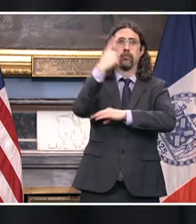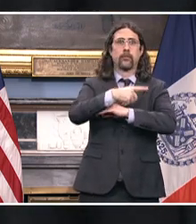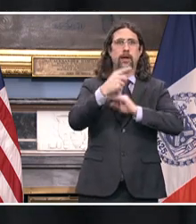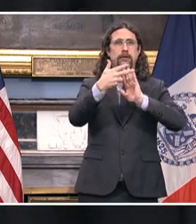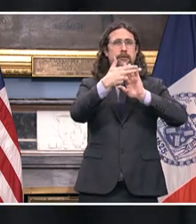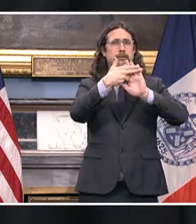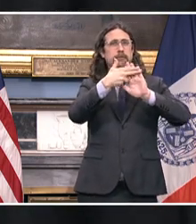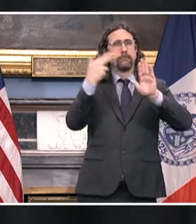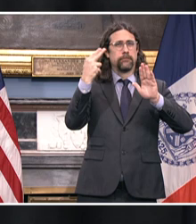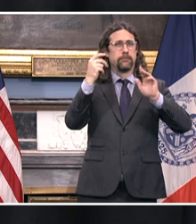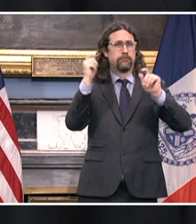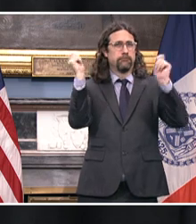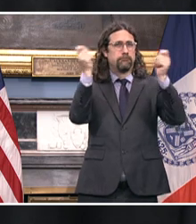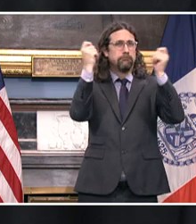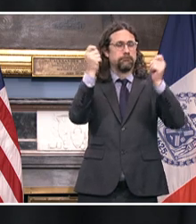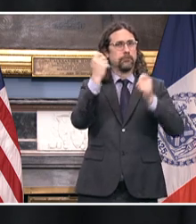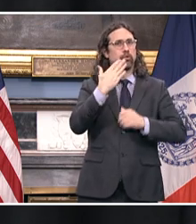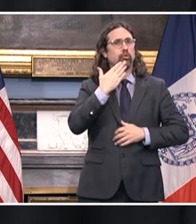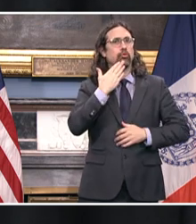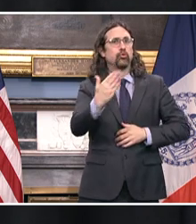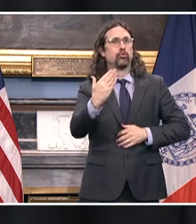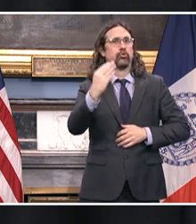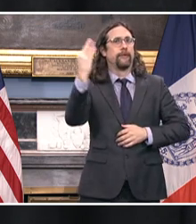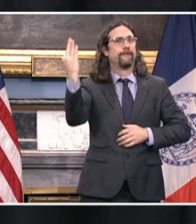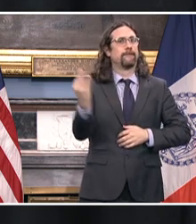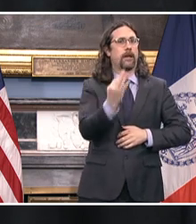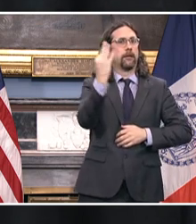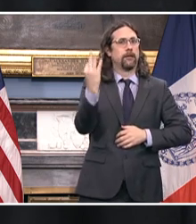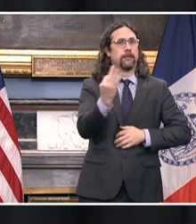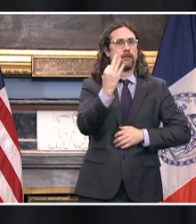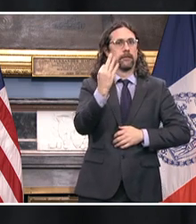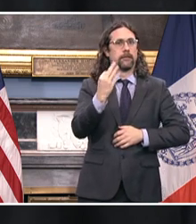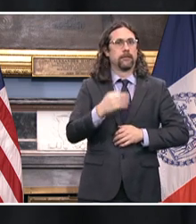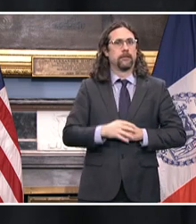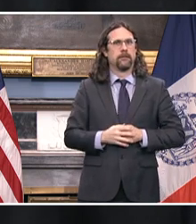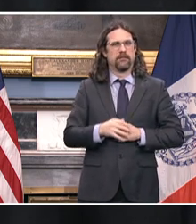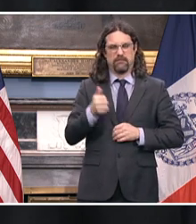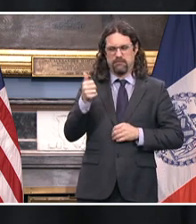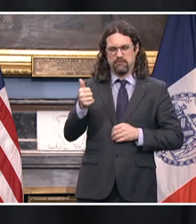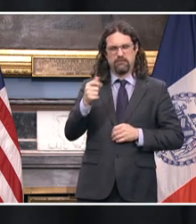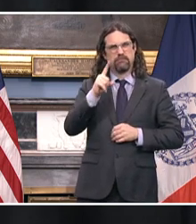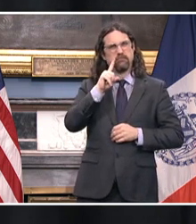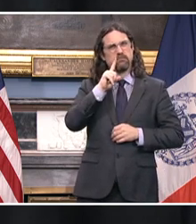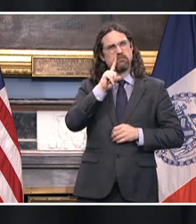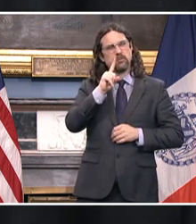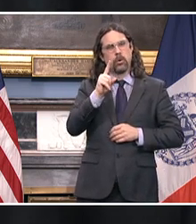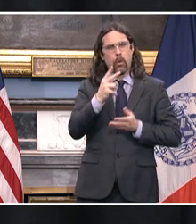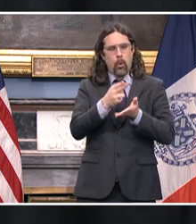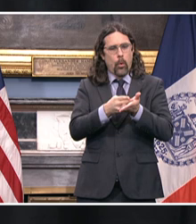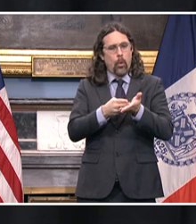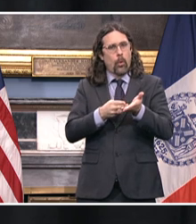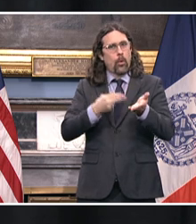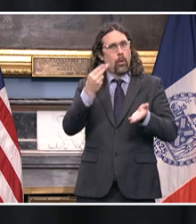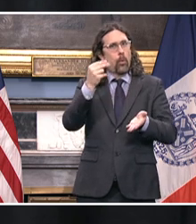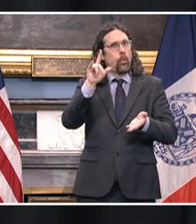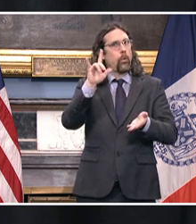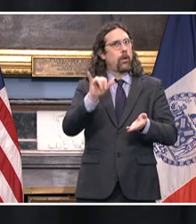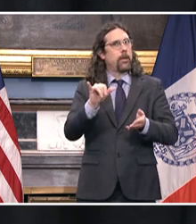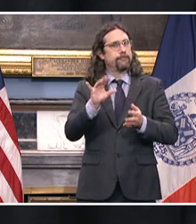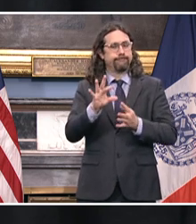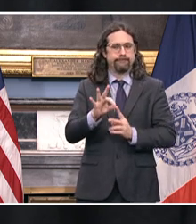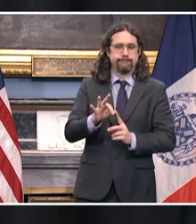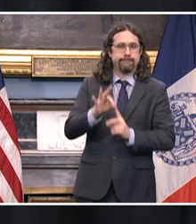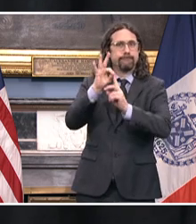this is a very holy time of year for so many New Yorkers. People